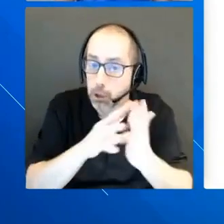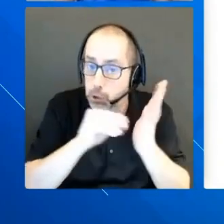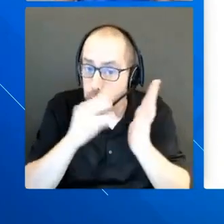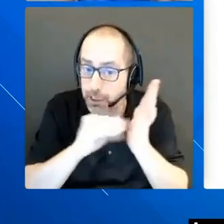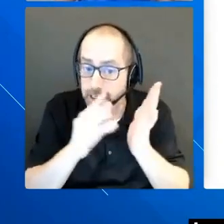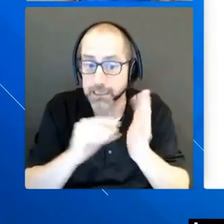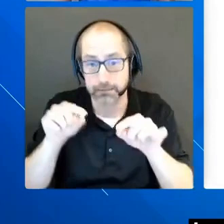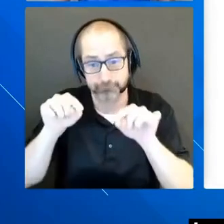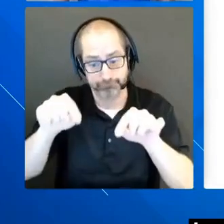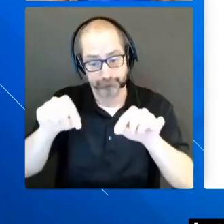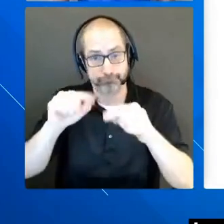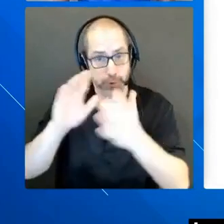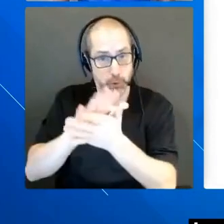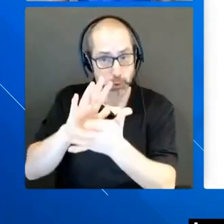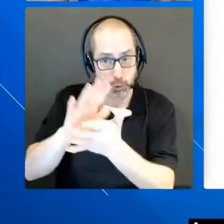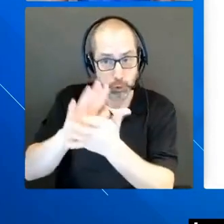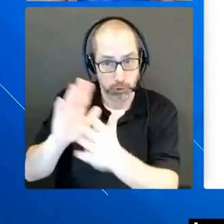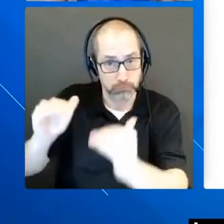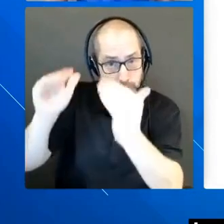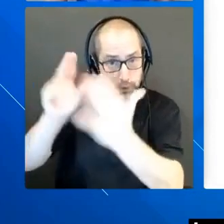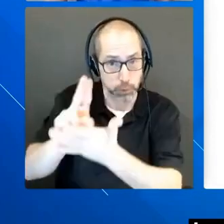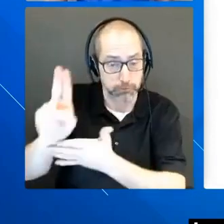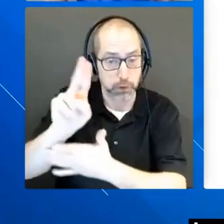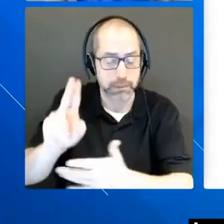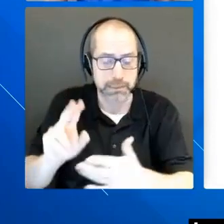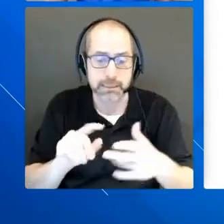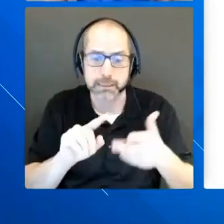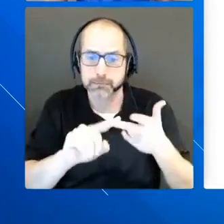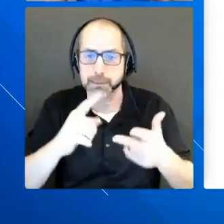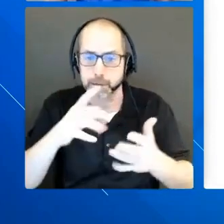all. Learning, remembering, mental illness, mental health.